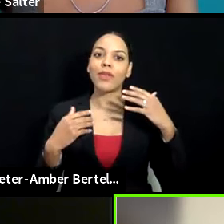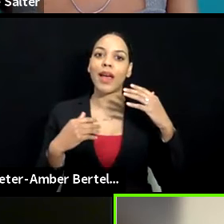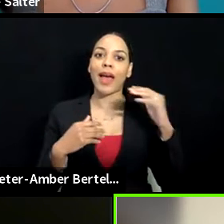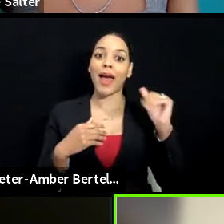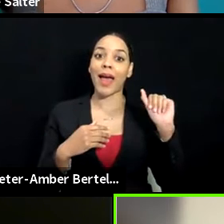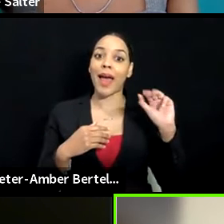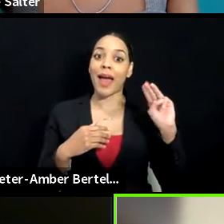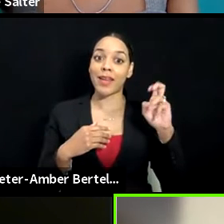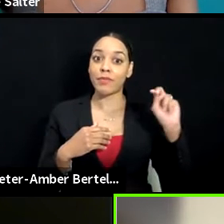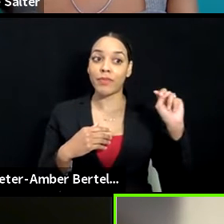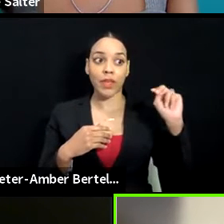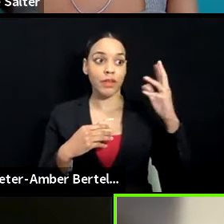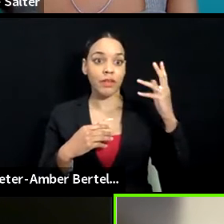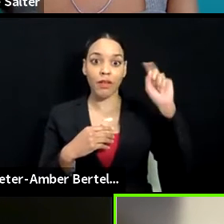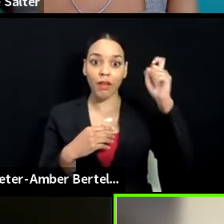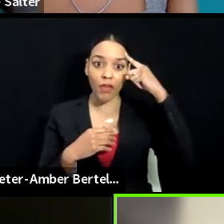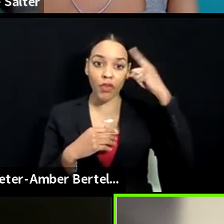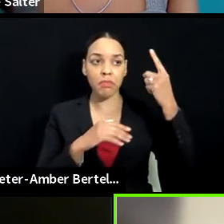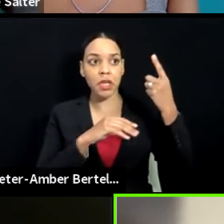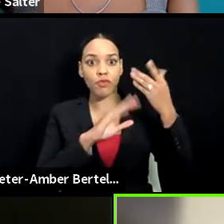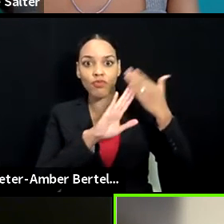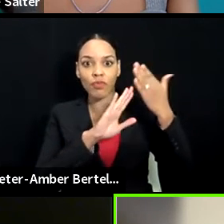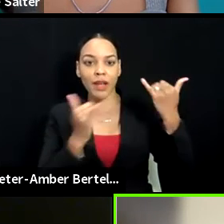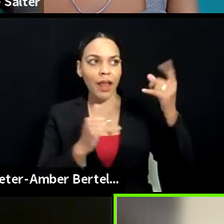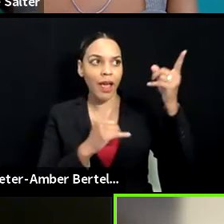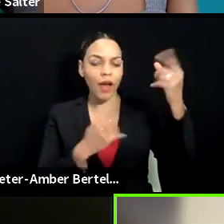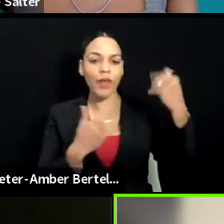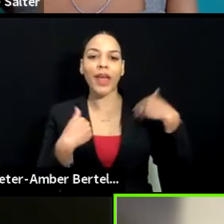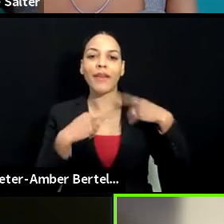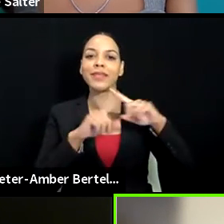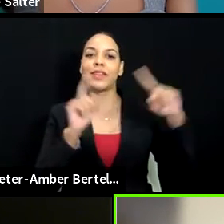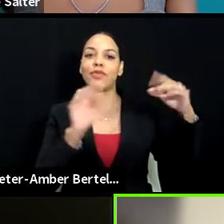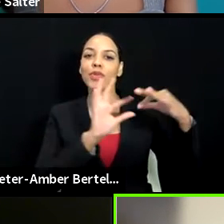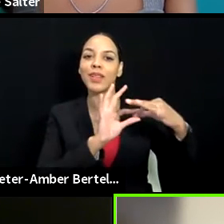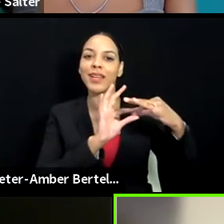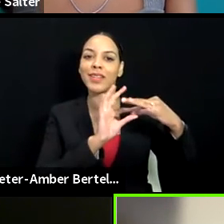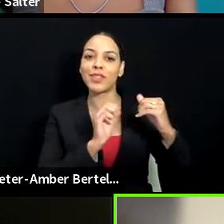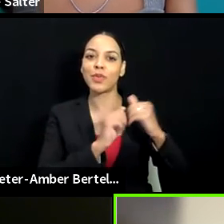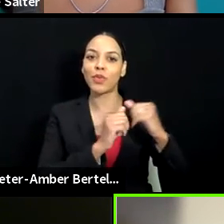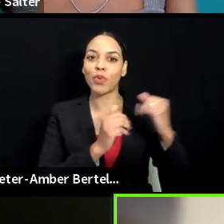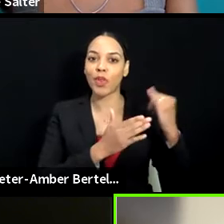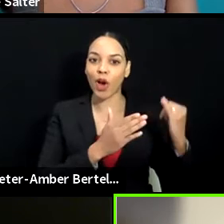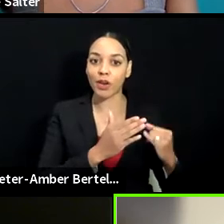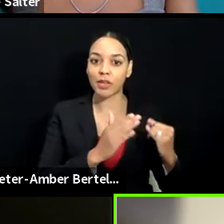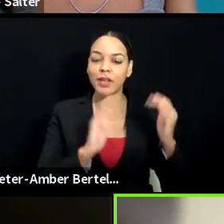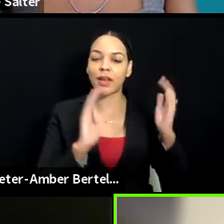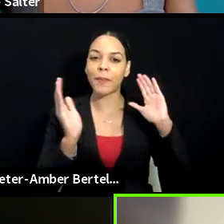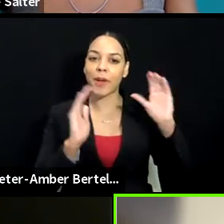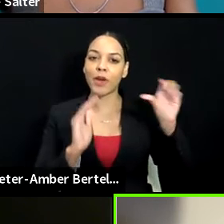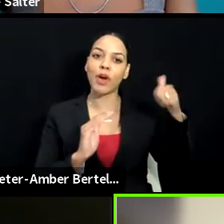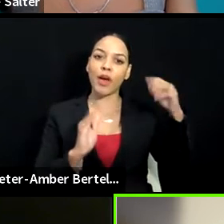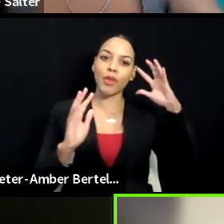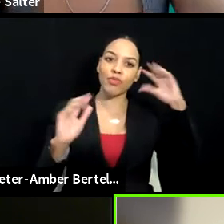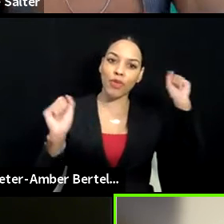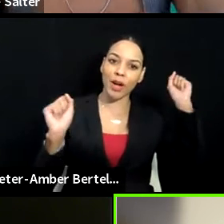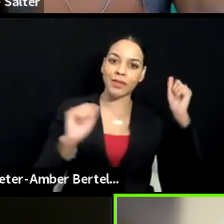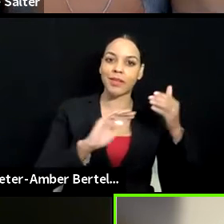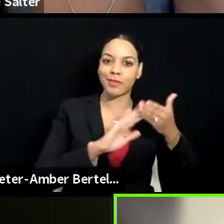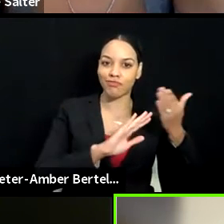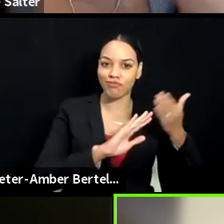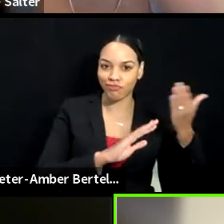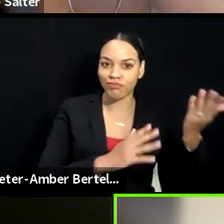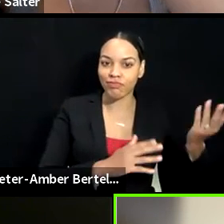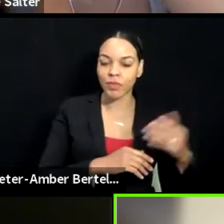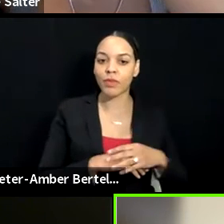who I think has a very different relationship and understanding with the arts than previous administrations. And I think we need